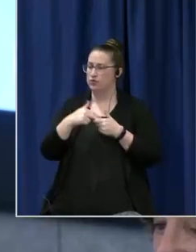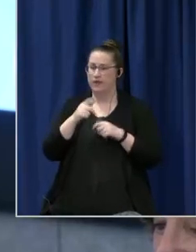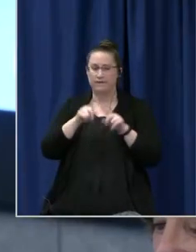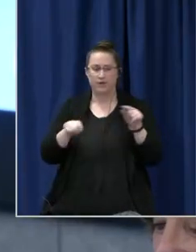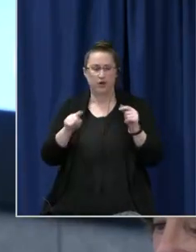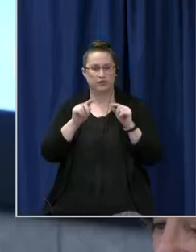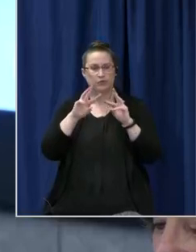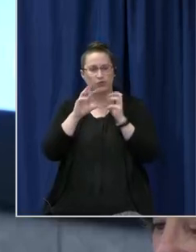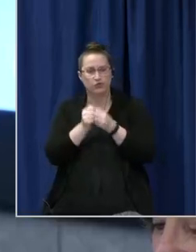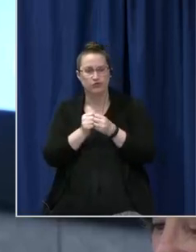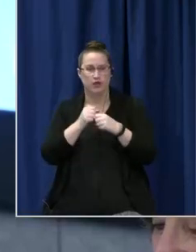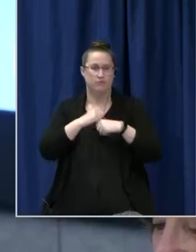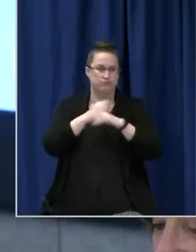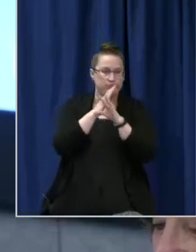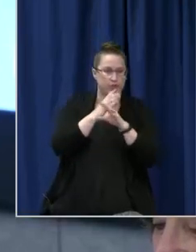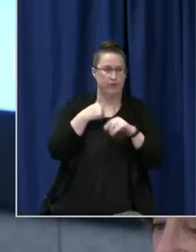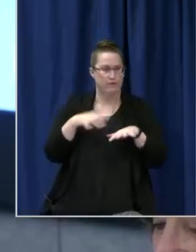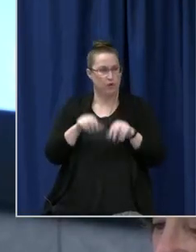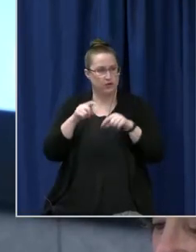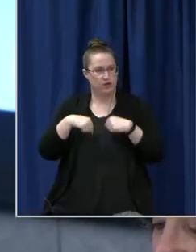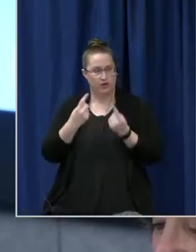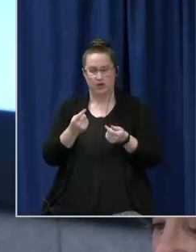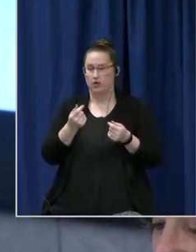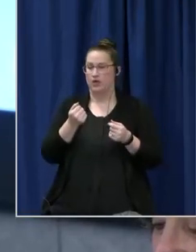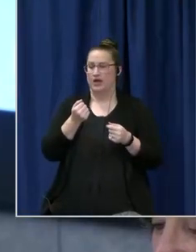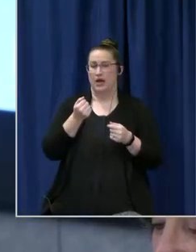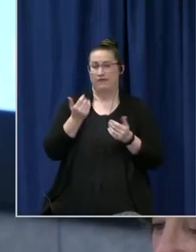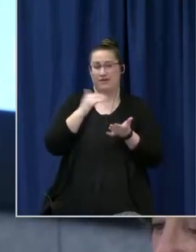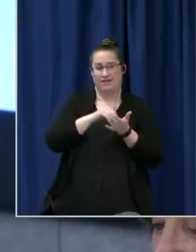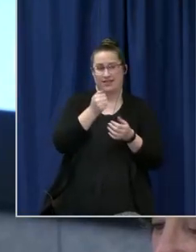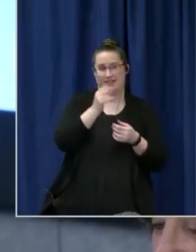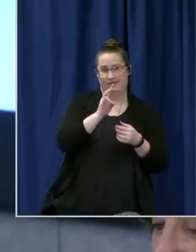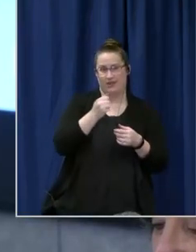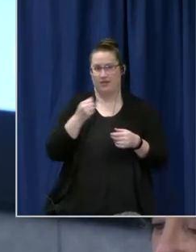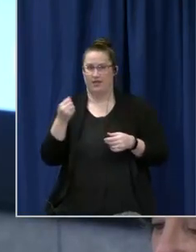webinars that we have had so far, we had one on the 17th and the 18th.